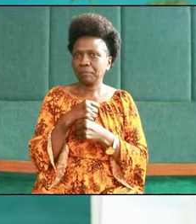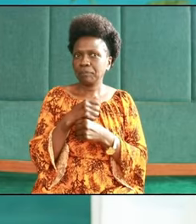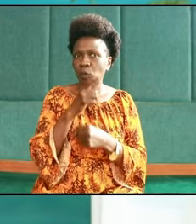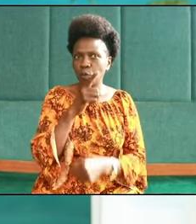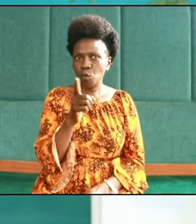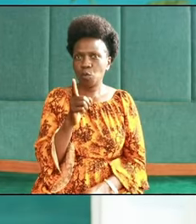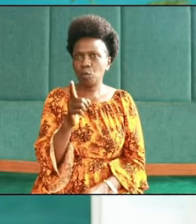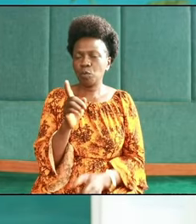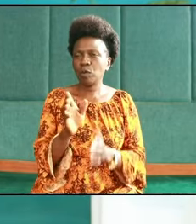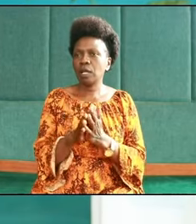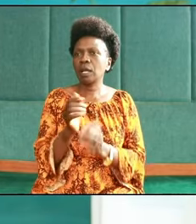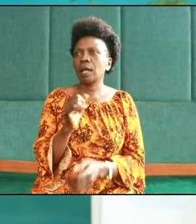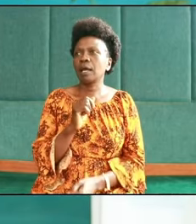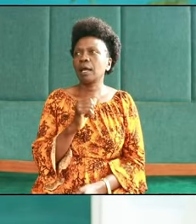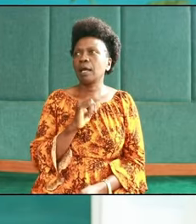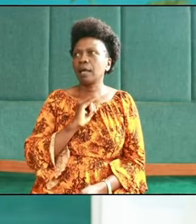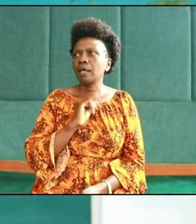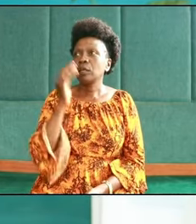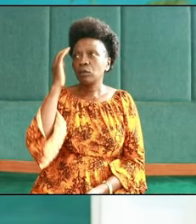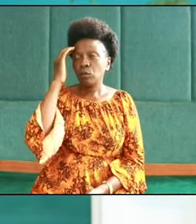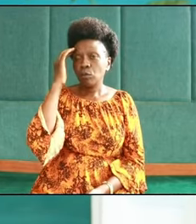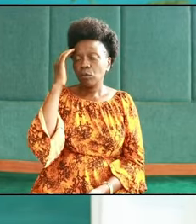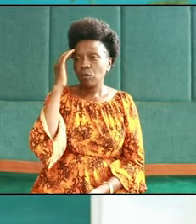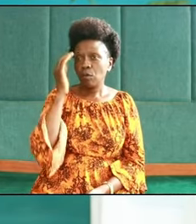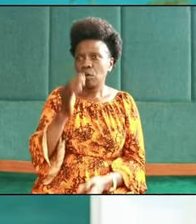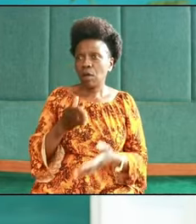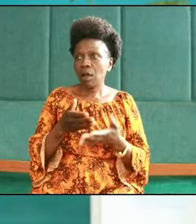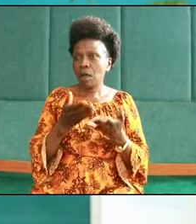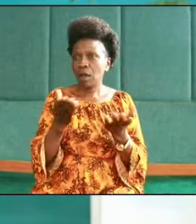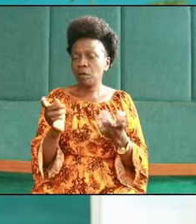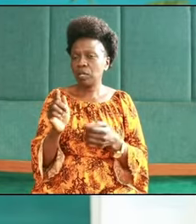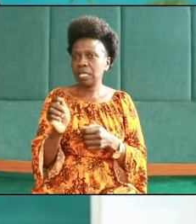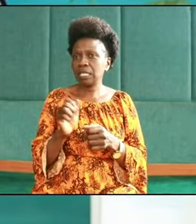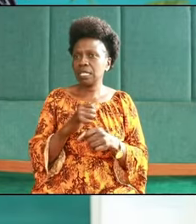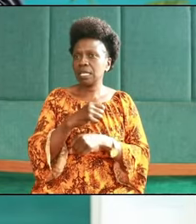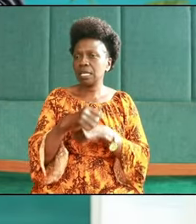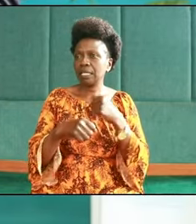you and I know how this year has been.